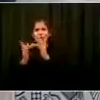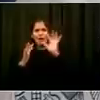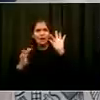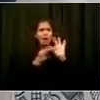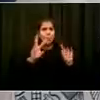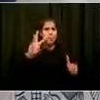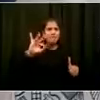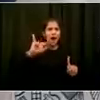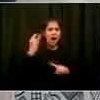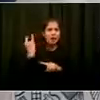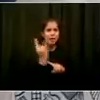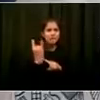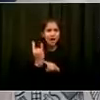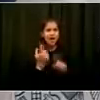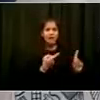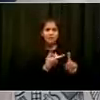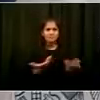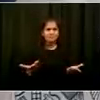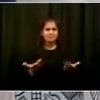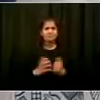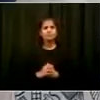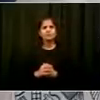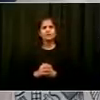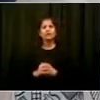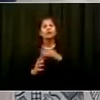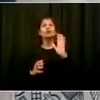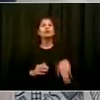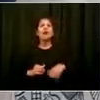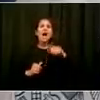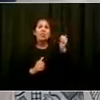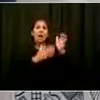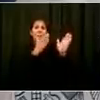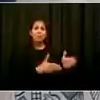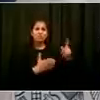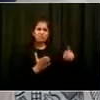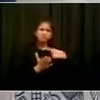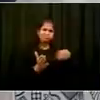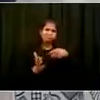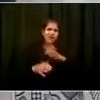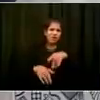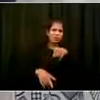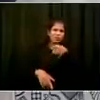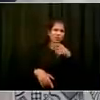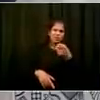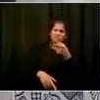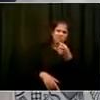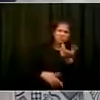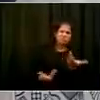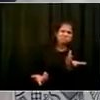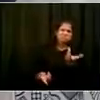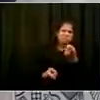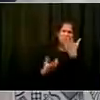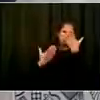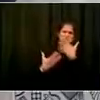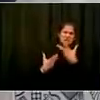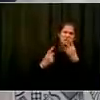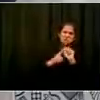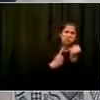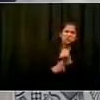the sad thing was that we entered the school system, opening them, knowing that there were tens of thousands of people, kids who did not